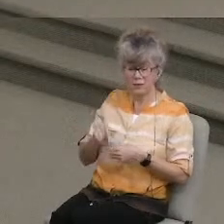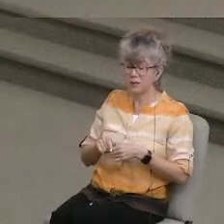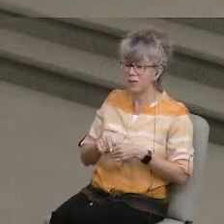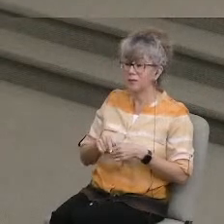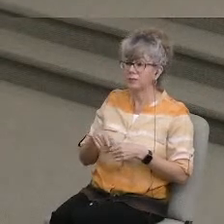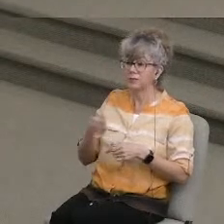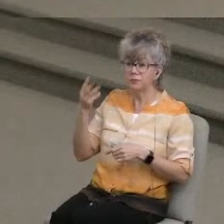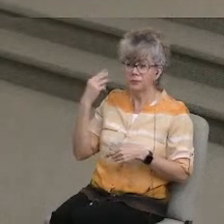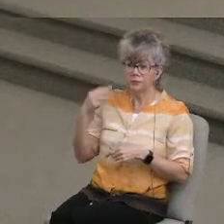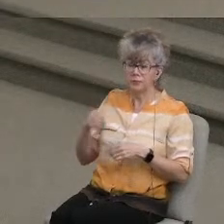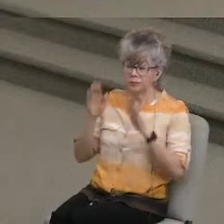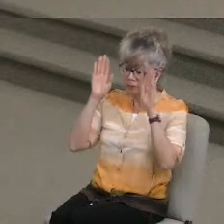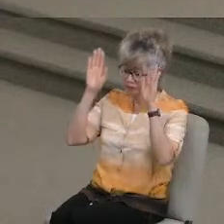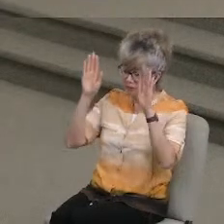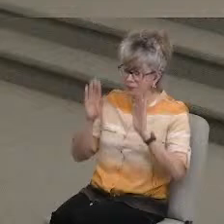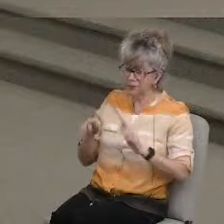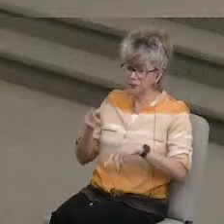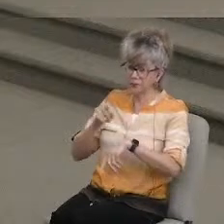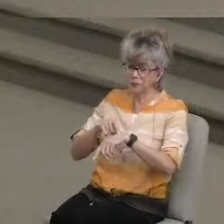and fellowship.